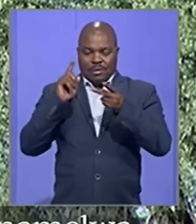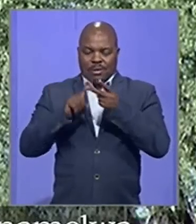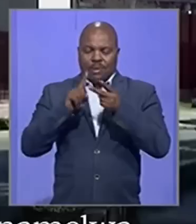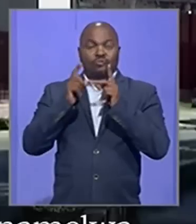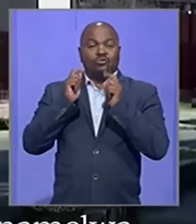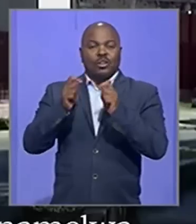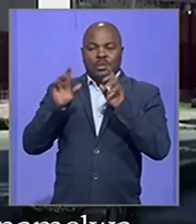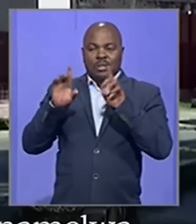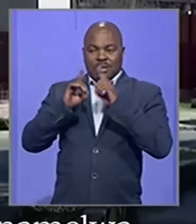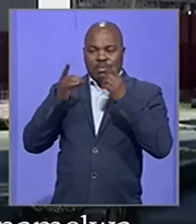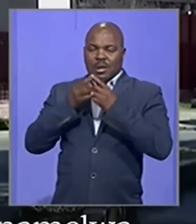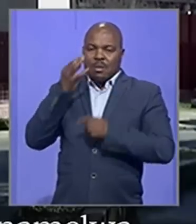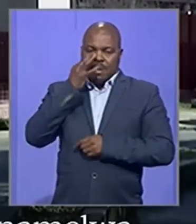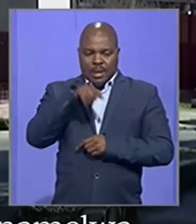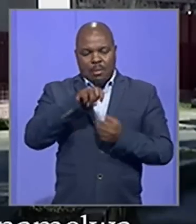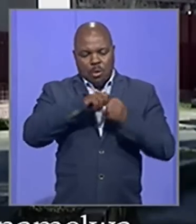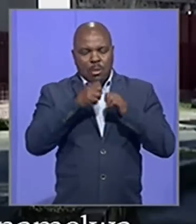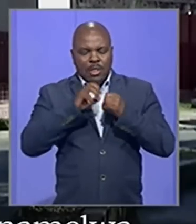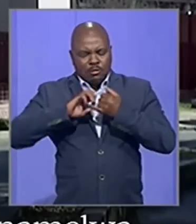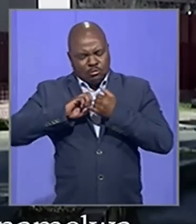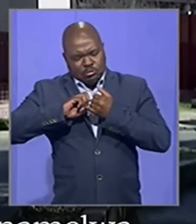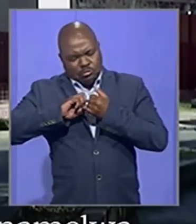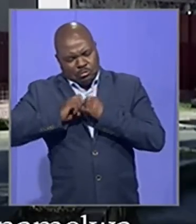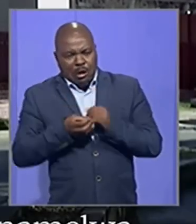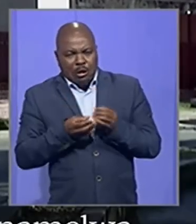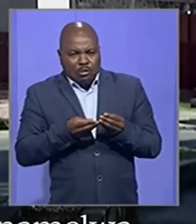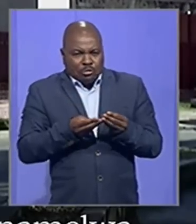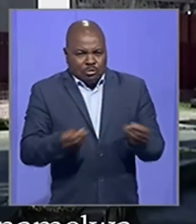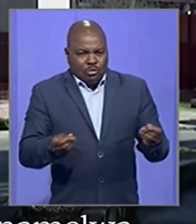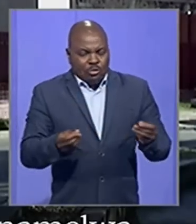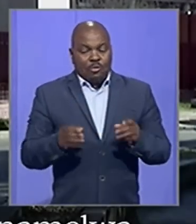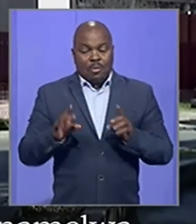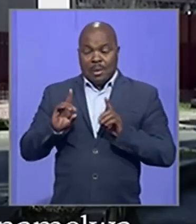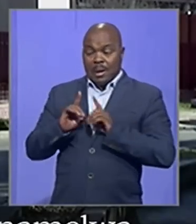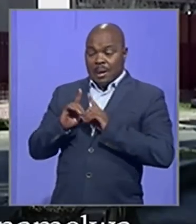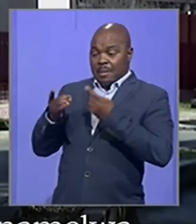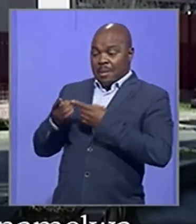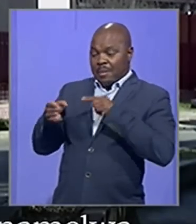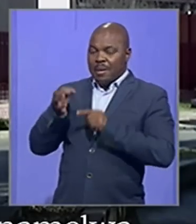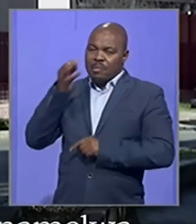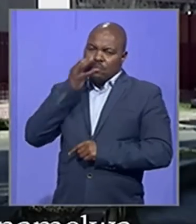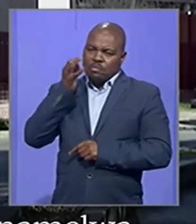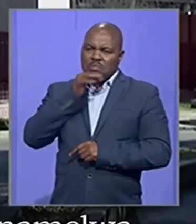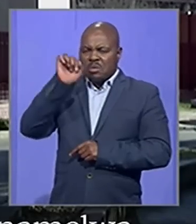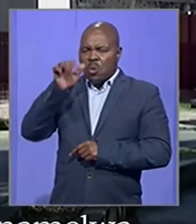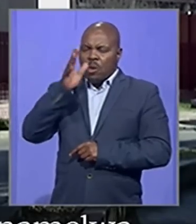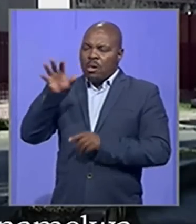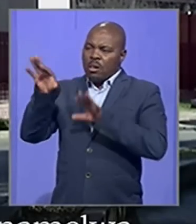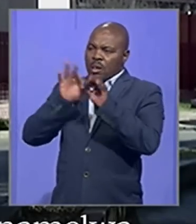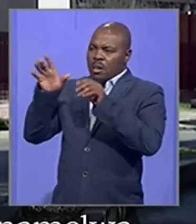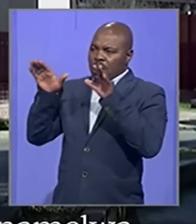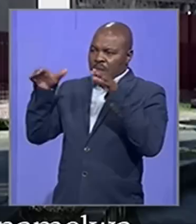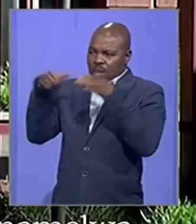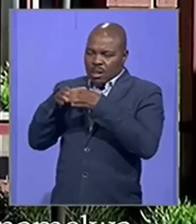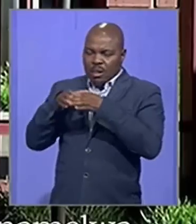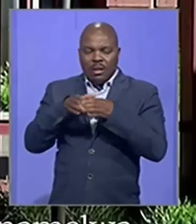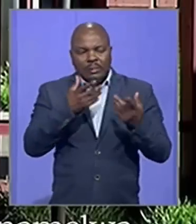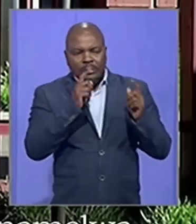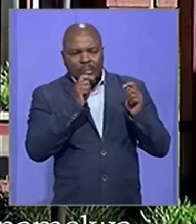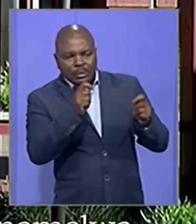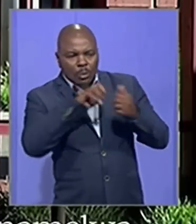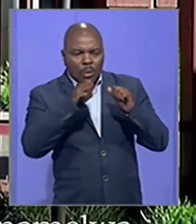porofenseng le a re le samagane le morero ono. Lefapha le ka ya gape gore le tlile go thapa setlhopha seo se tla samaganang le kgwetlho mo dipalangweng